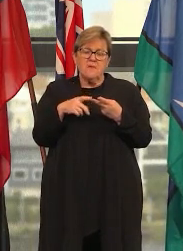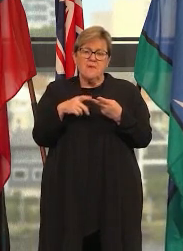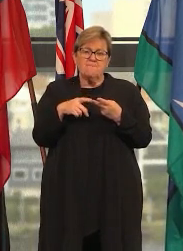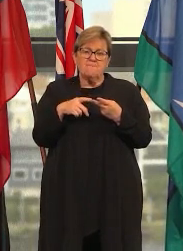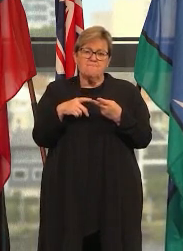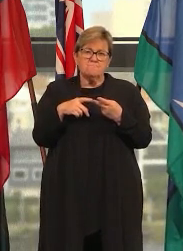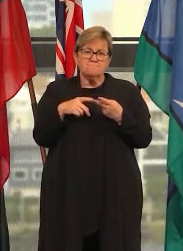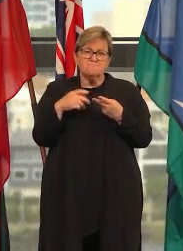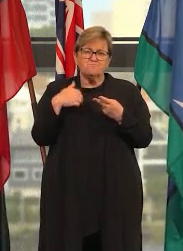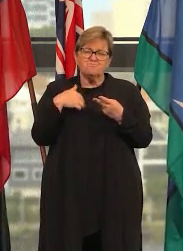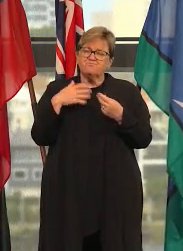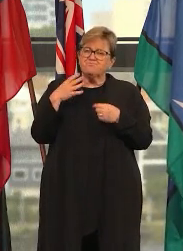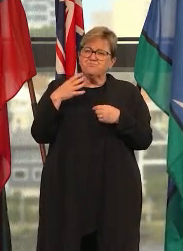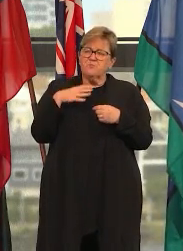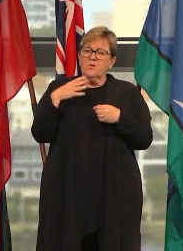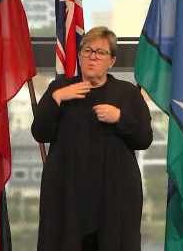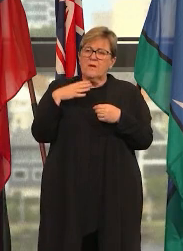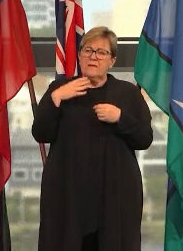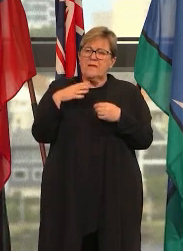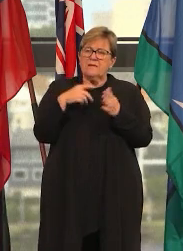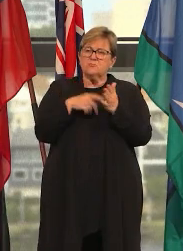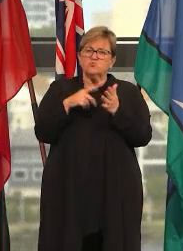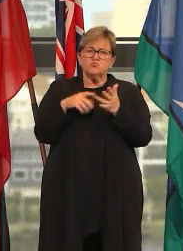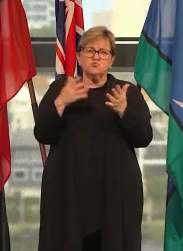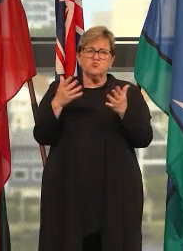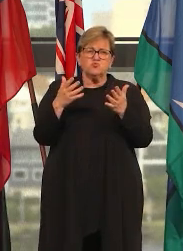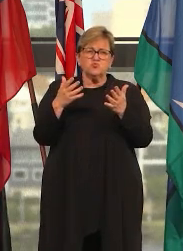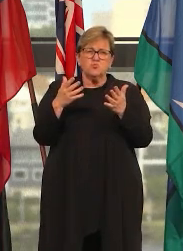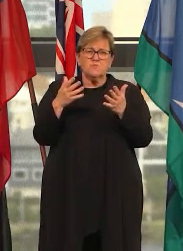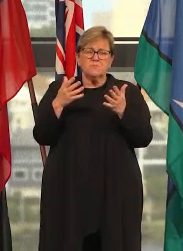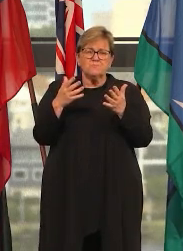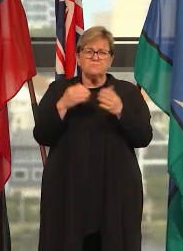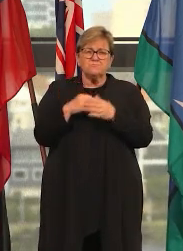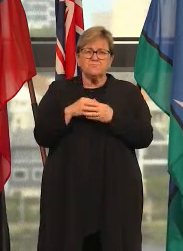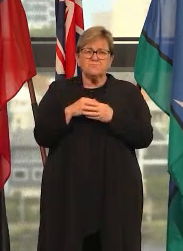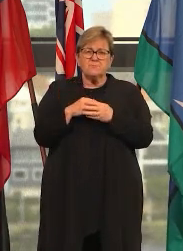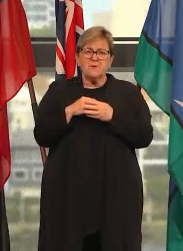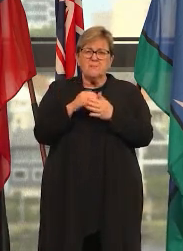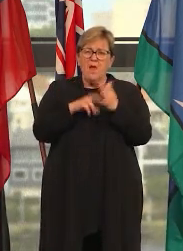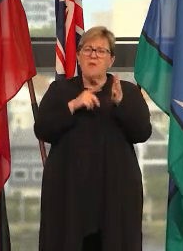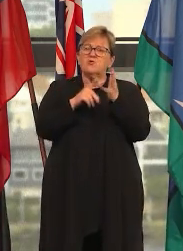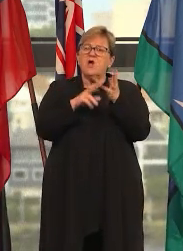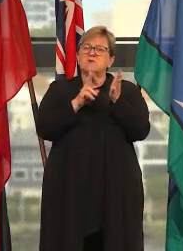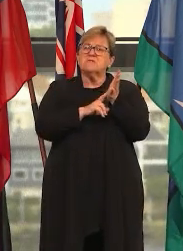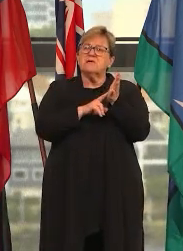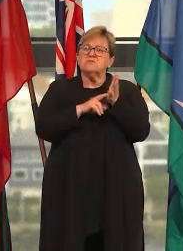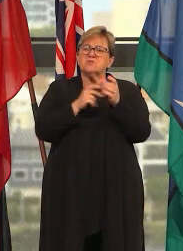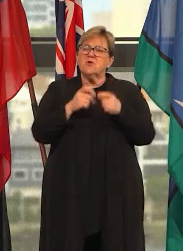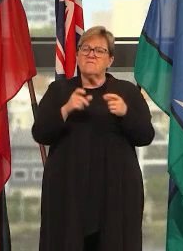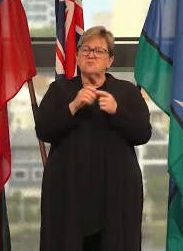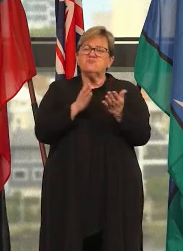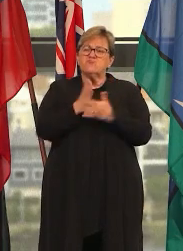Disability into every aspect of our service delivery as well. I feel that